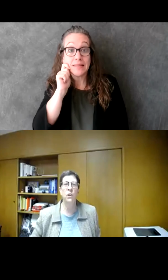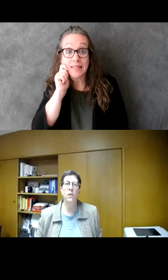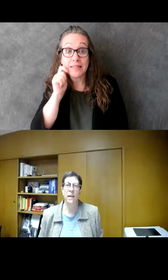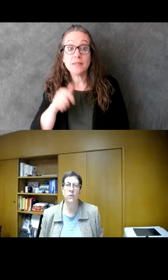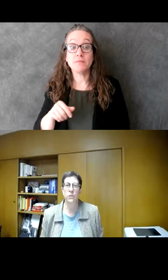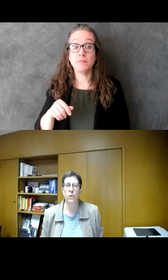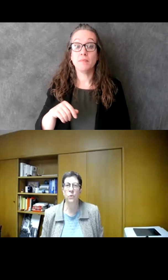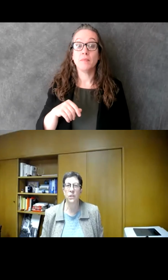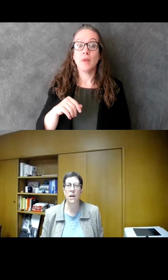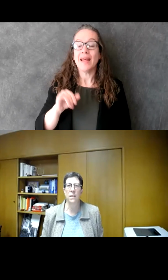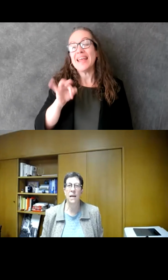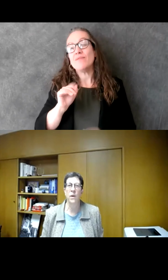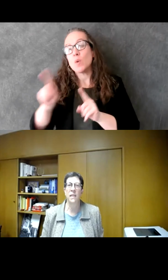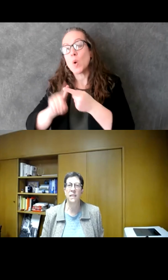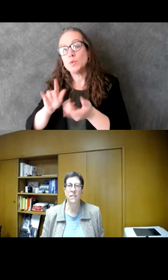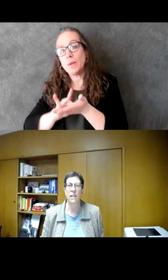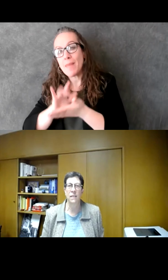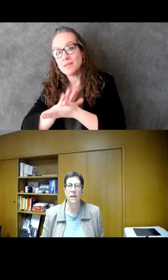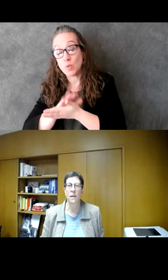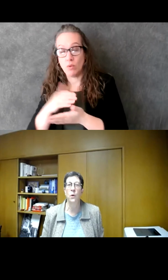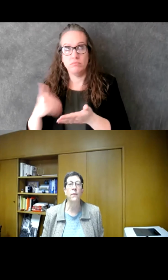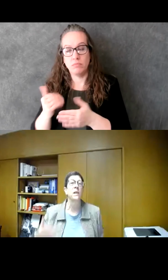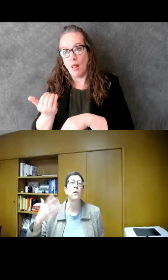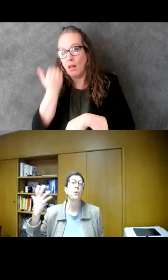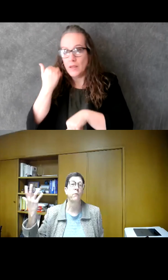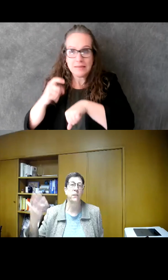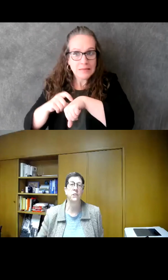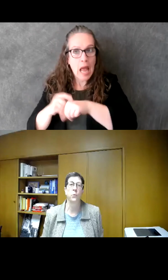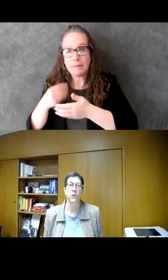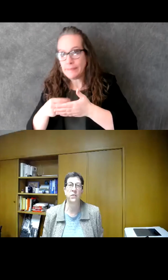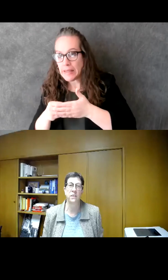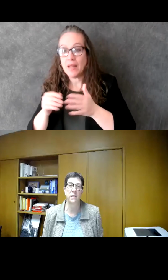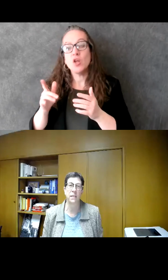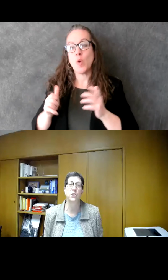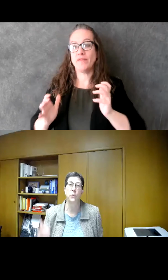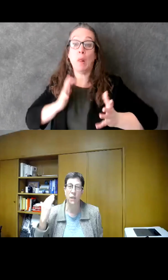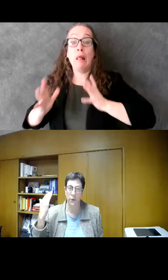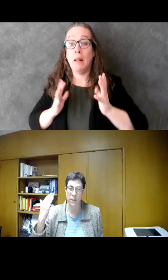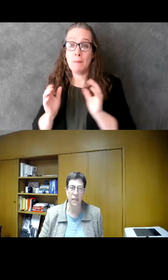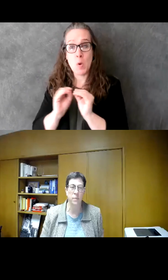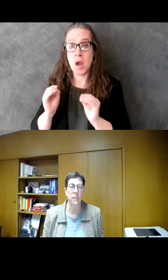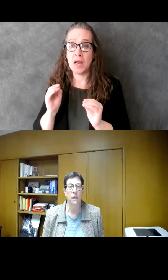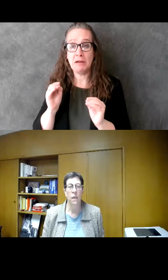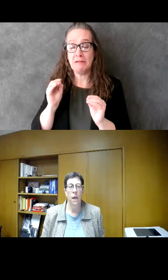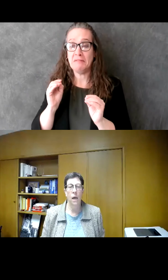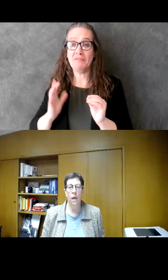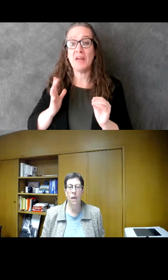If you go to medical school, which costs a lot of money and takes a lot of time, you have to come up with fancier words than skin. So we go with